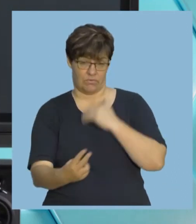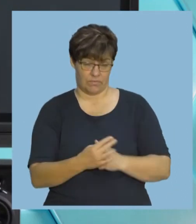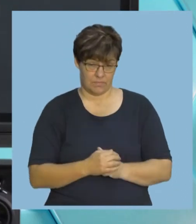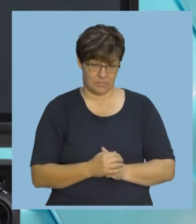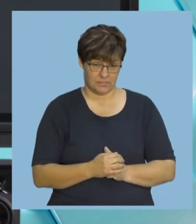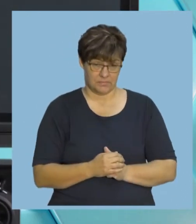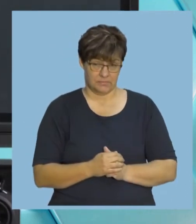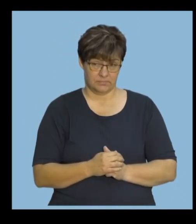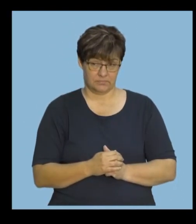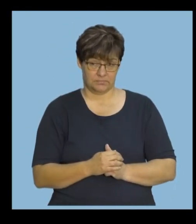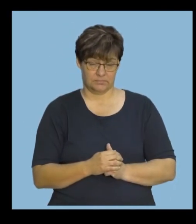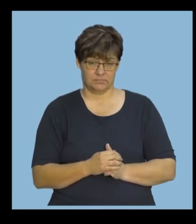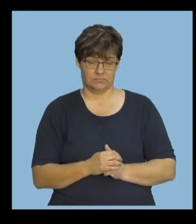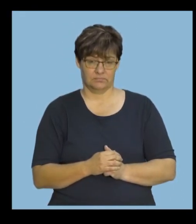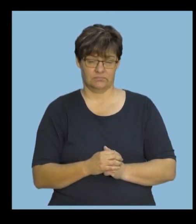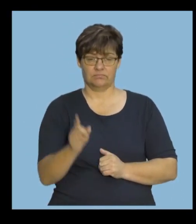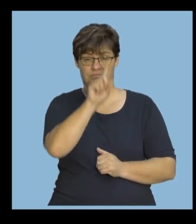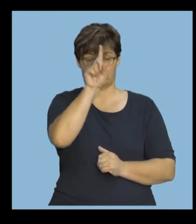okay?